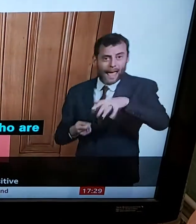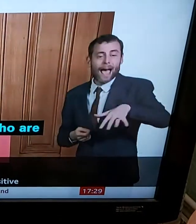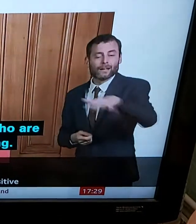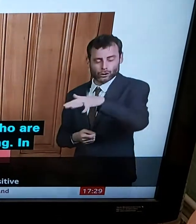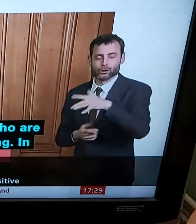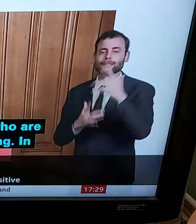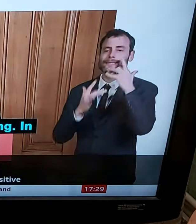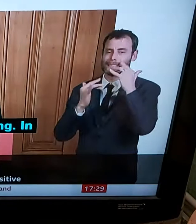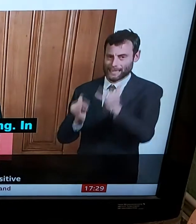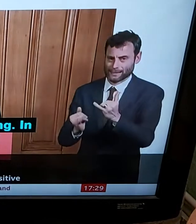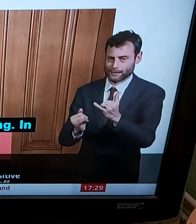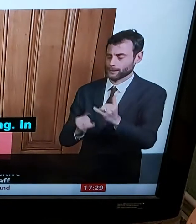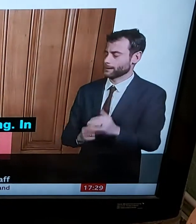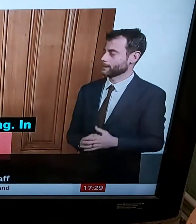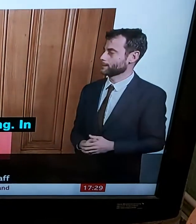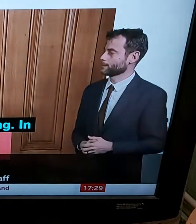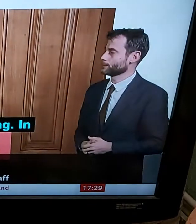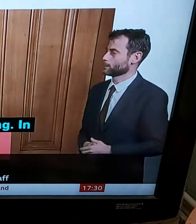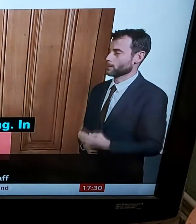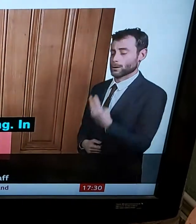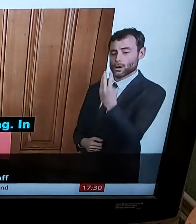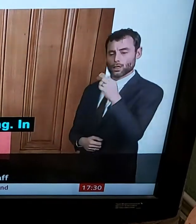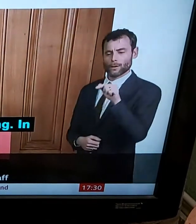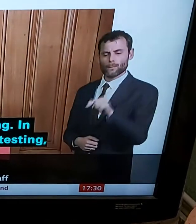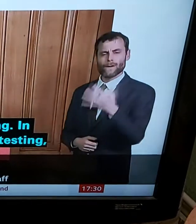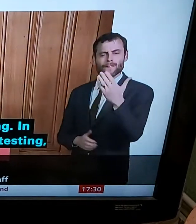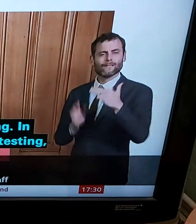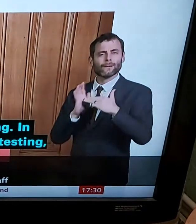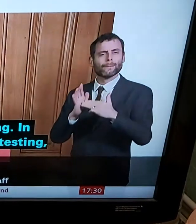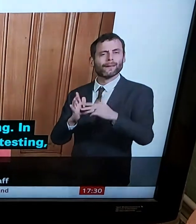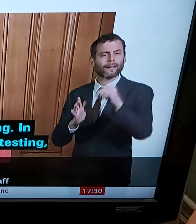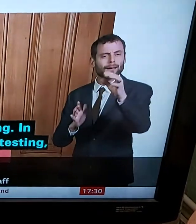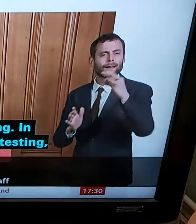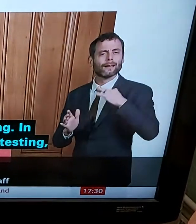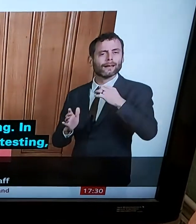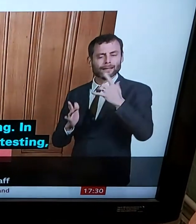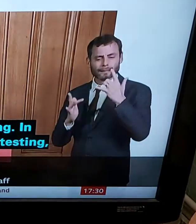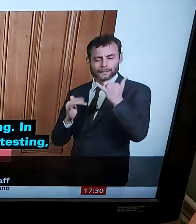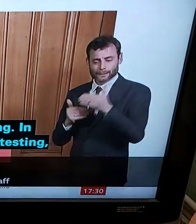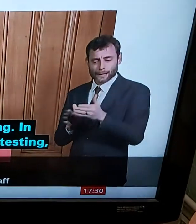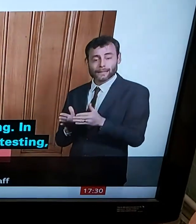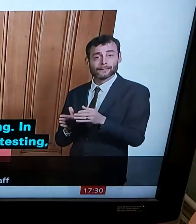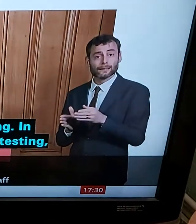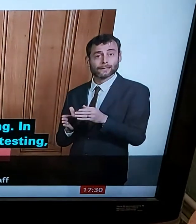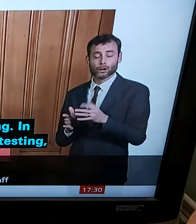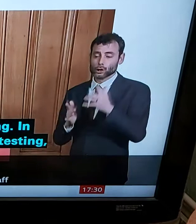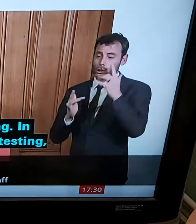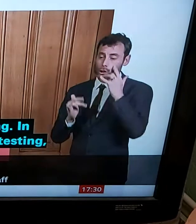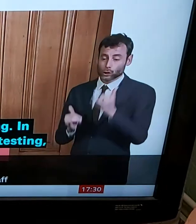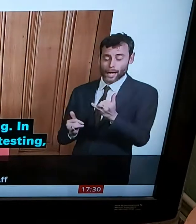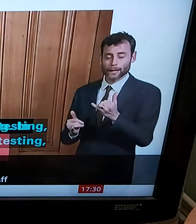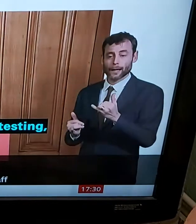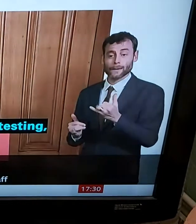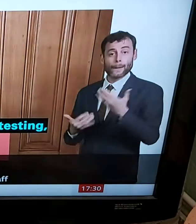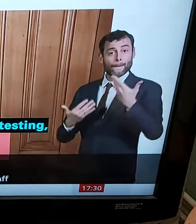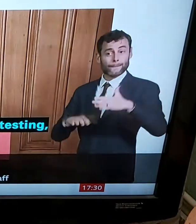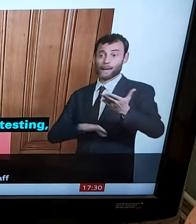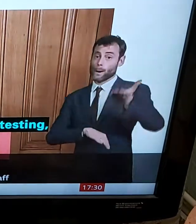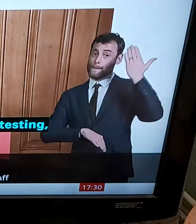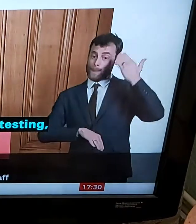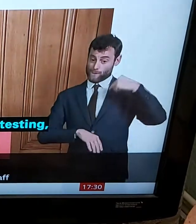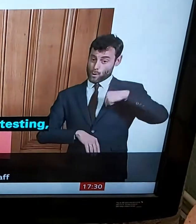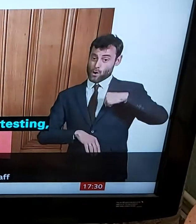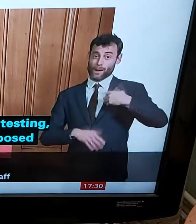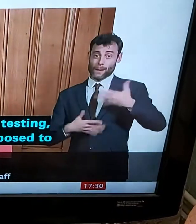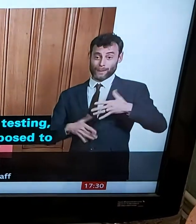relation to the 3.5 million testing, the have you had it as opposed to the have you got it test, they